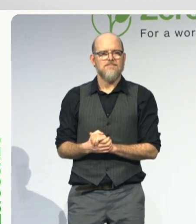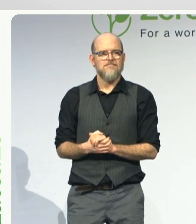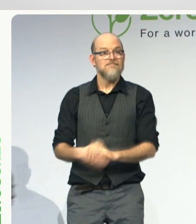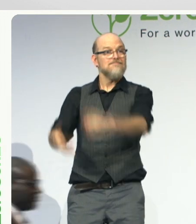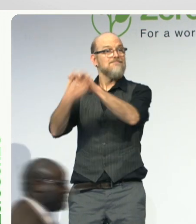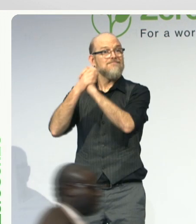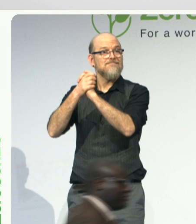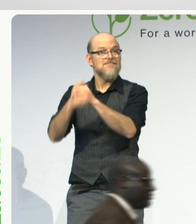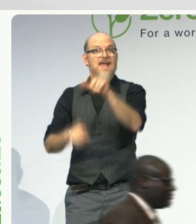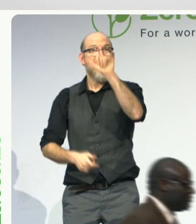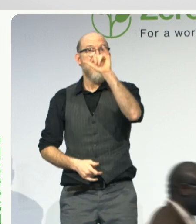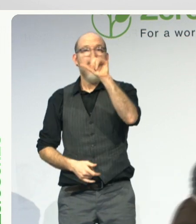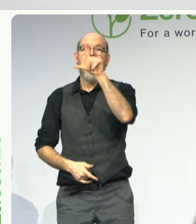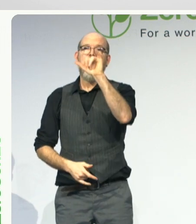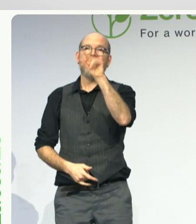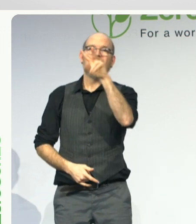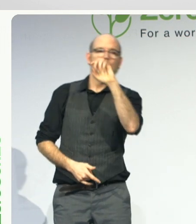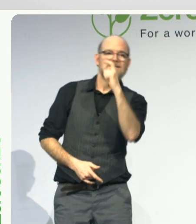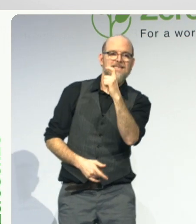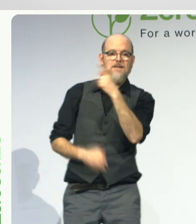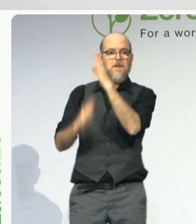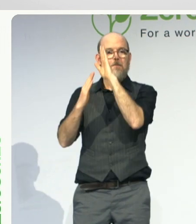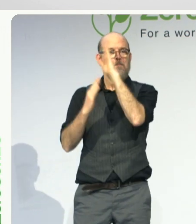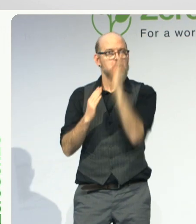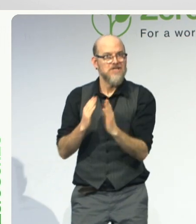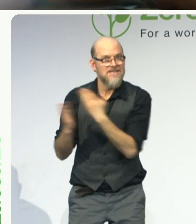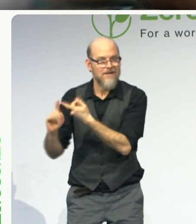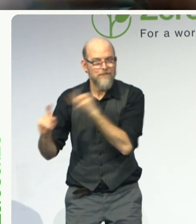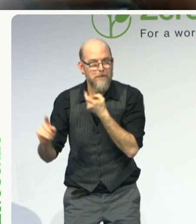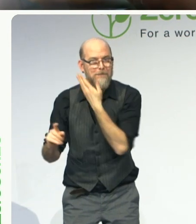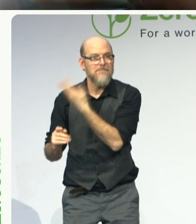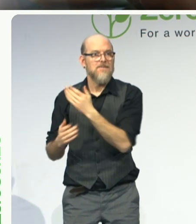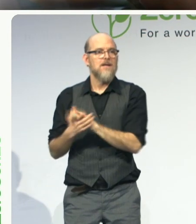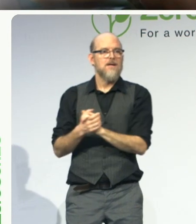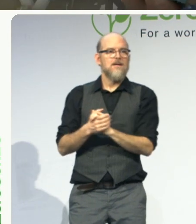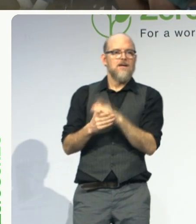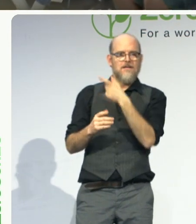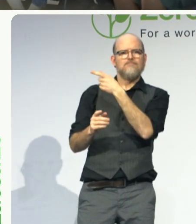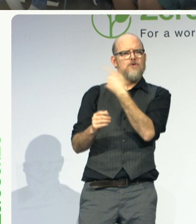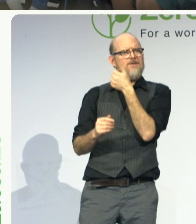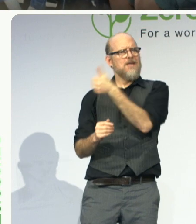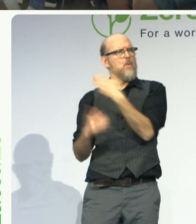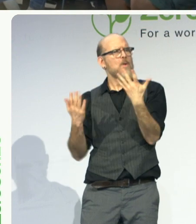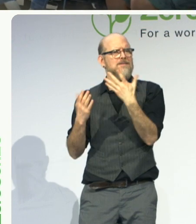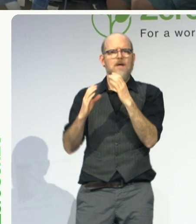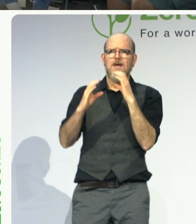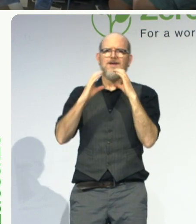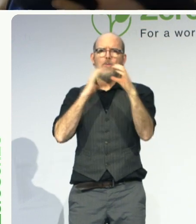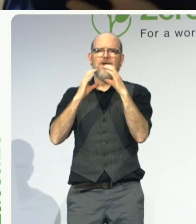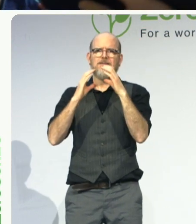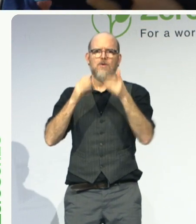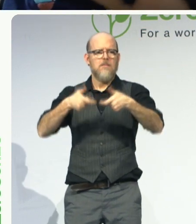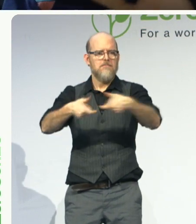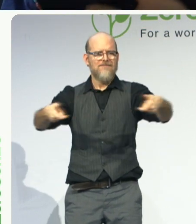Congratulations to Livox from Brazil, also an impact transfer participant. Livox is a communication platform that enables people who